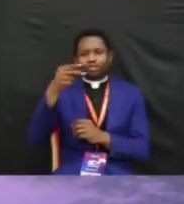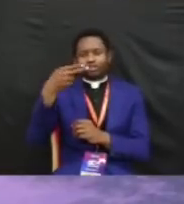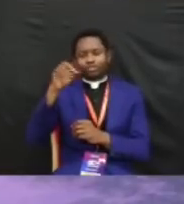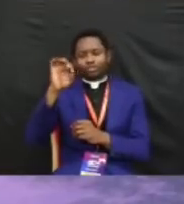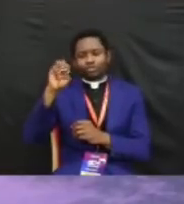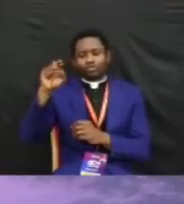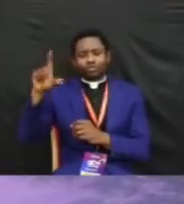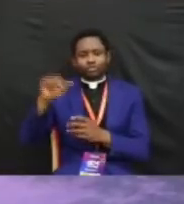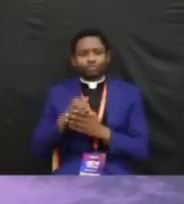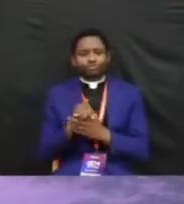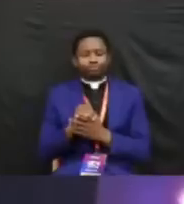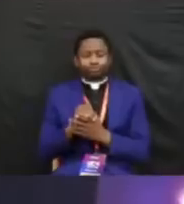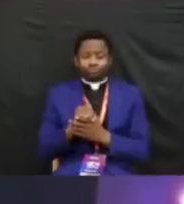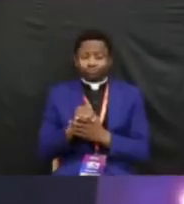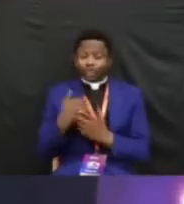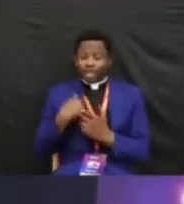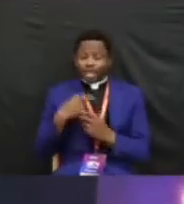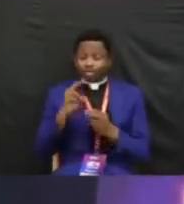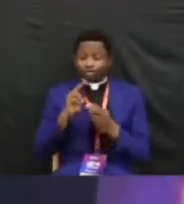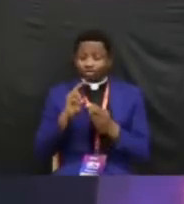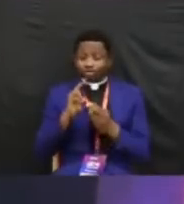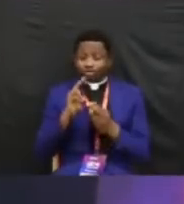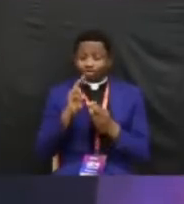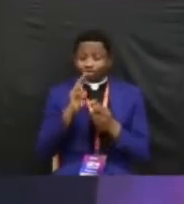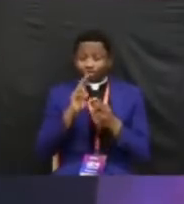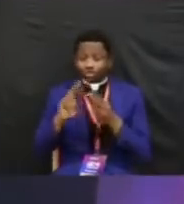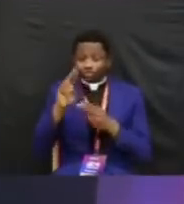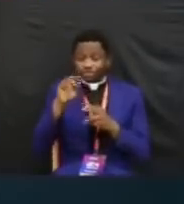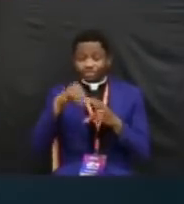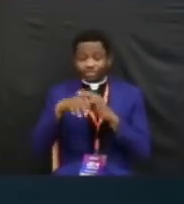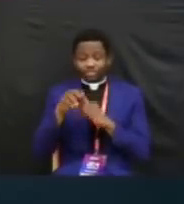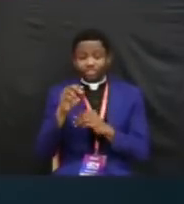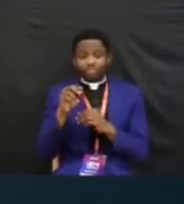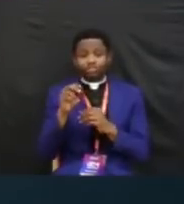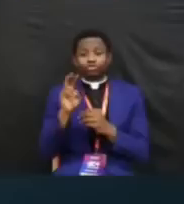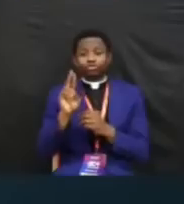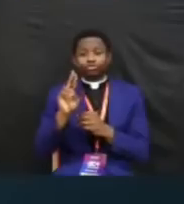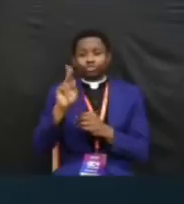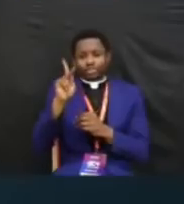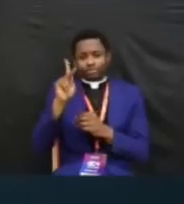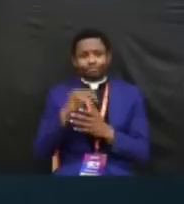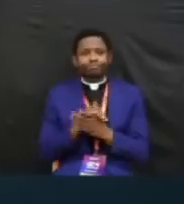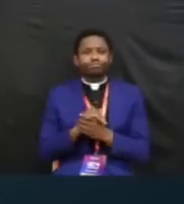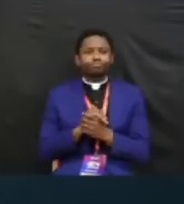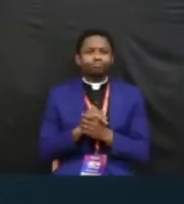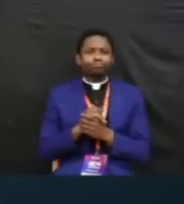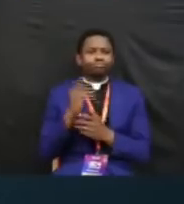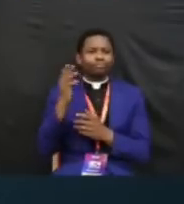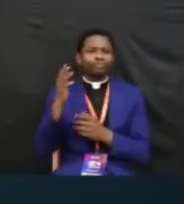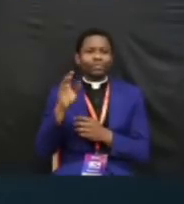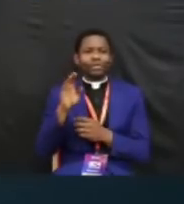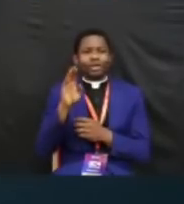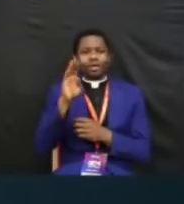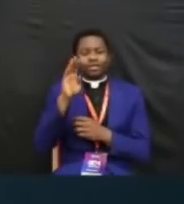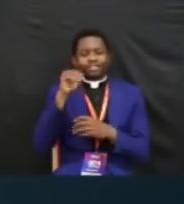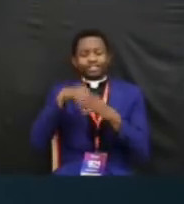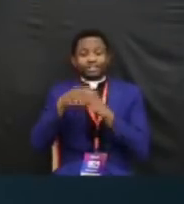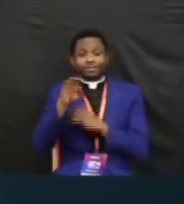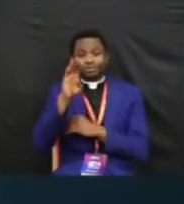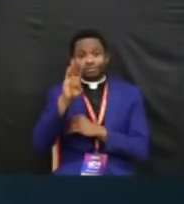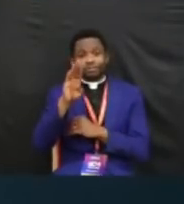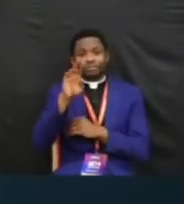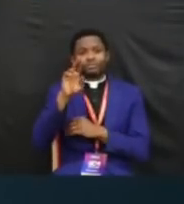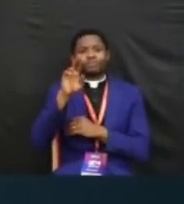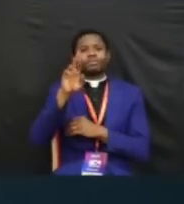school in UK, Birmingham. Birmingham Christian College continue to provide training for